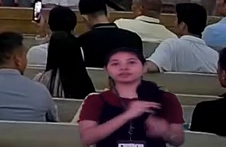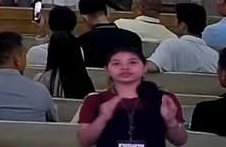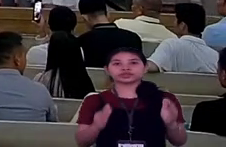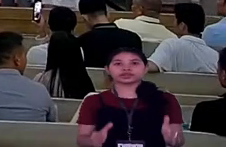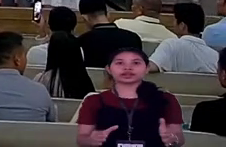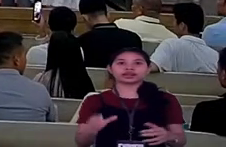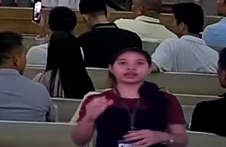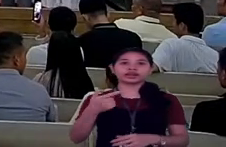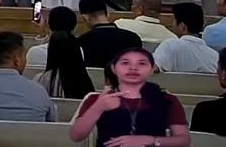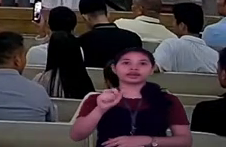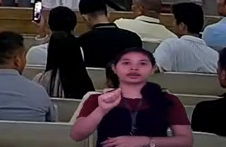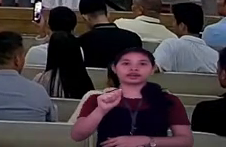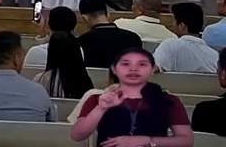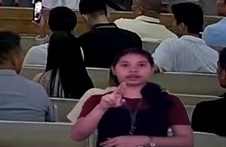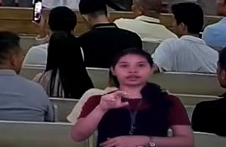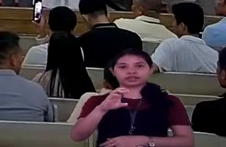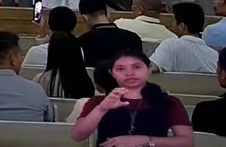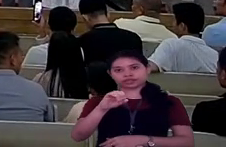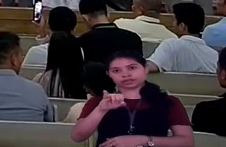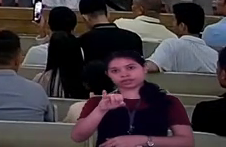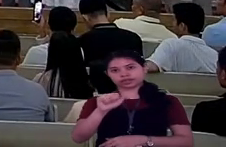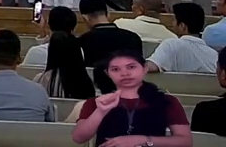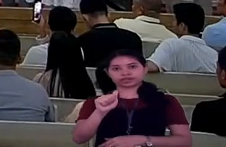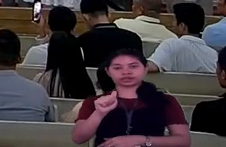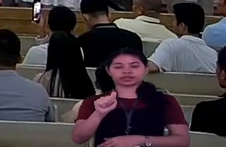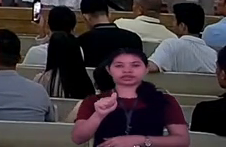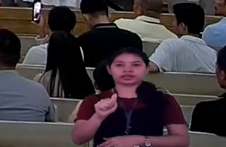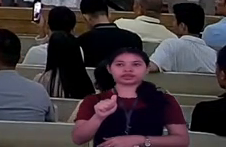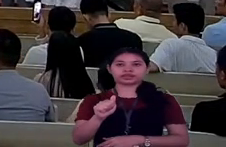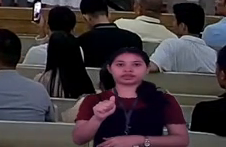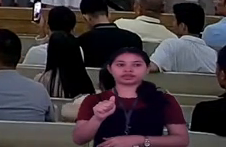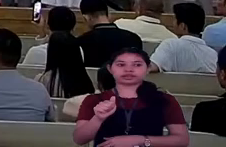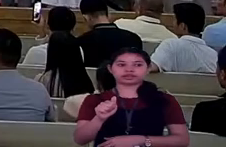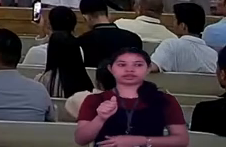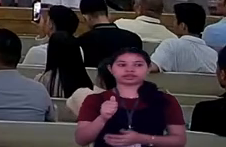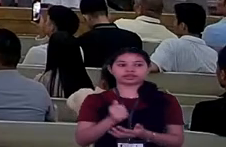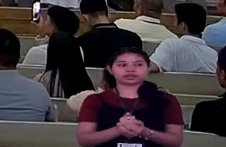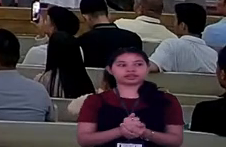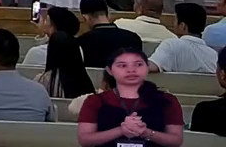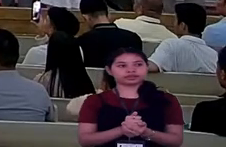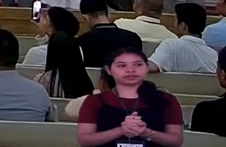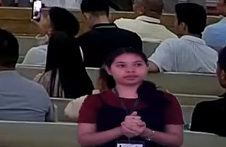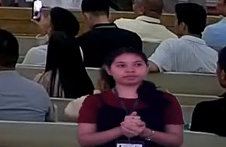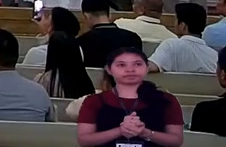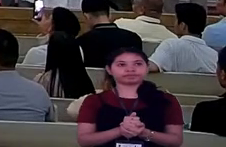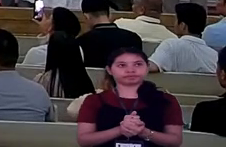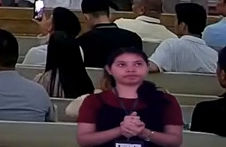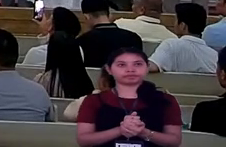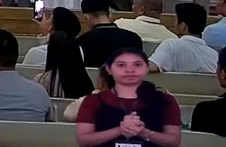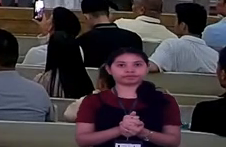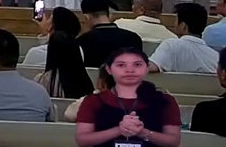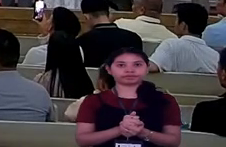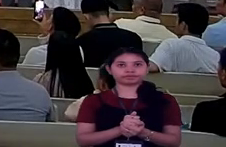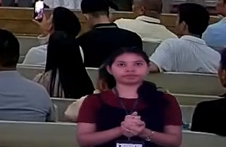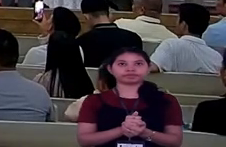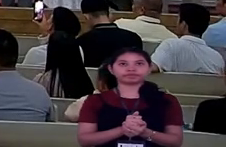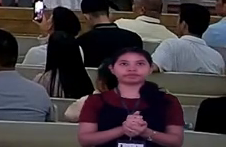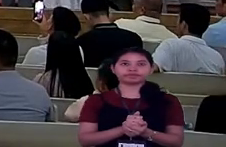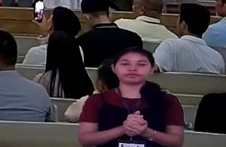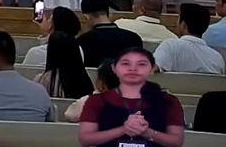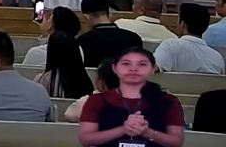Pailin, Cambodia, under the leadership of Pastor Jerry Nable in Bethany Baptist Church. Amen.